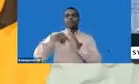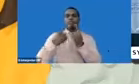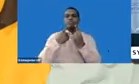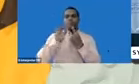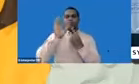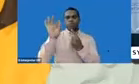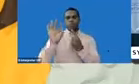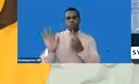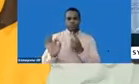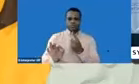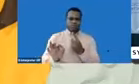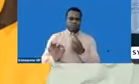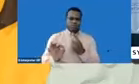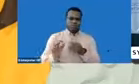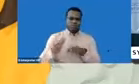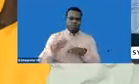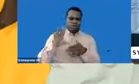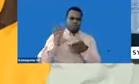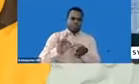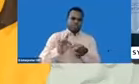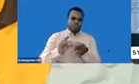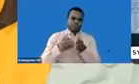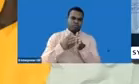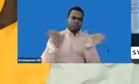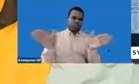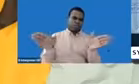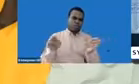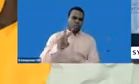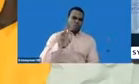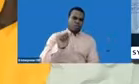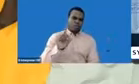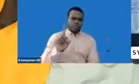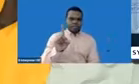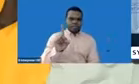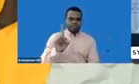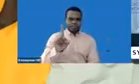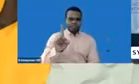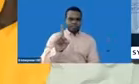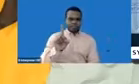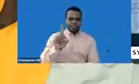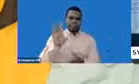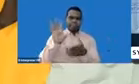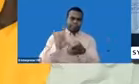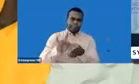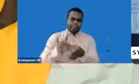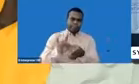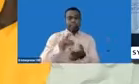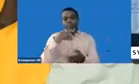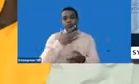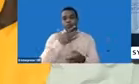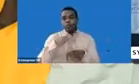out our responses to them in an email afterwards, because we will send you a thank you email, everyone that